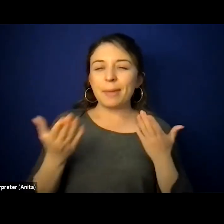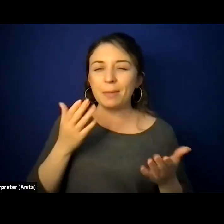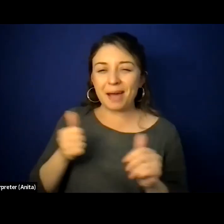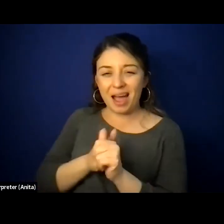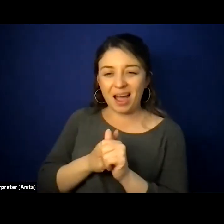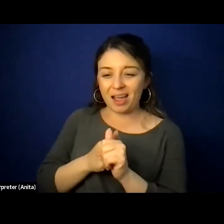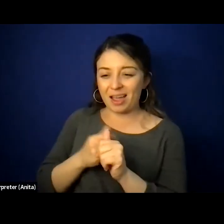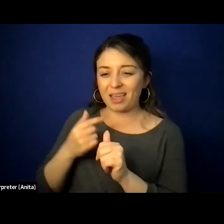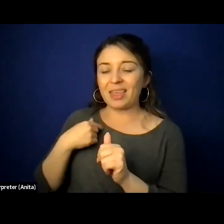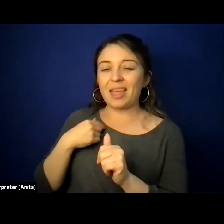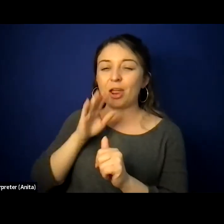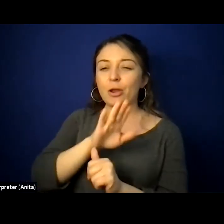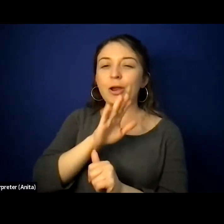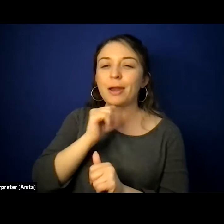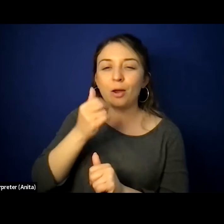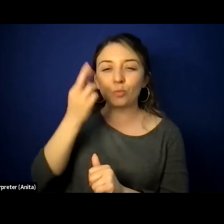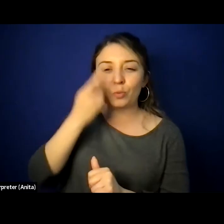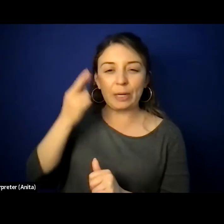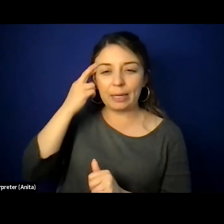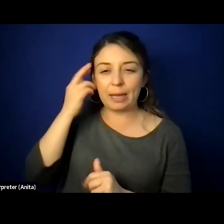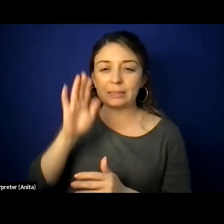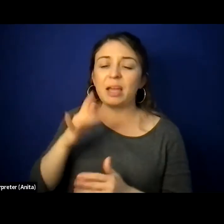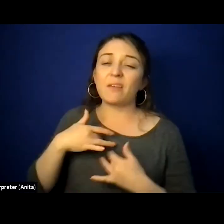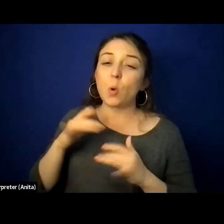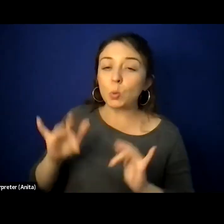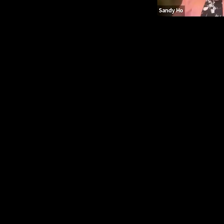misplaced sympathy when they saw me.